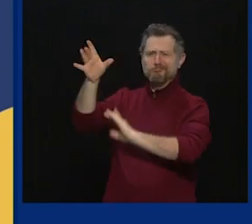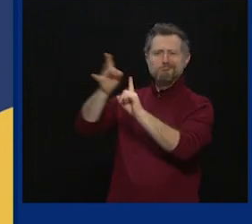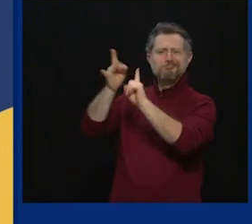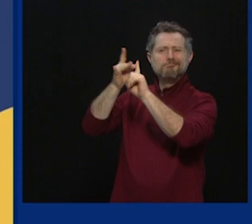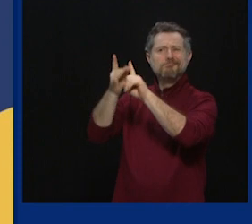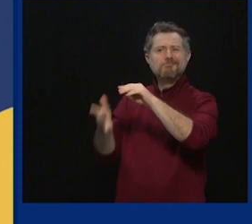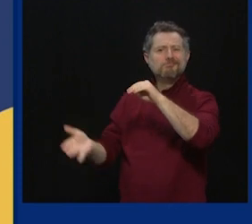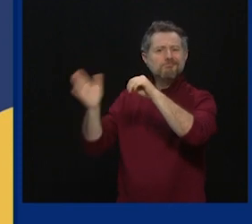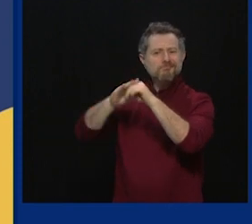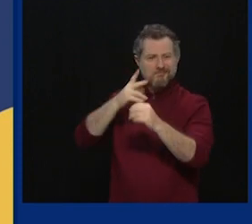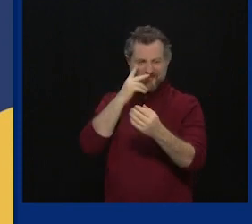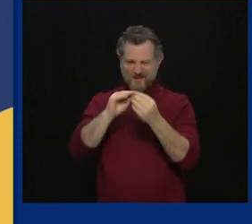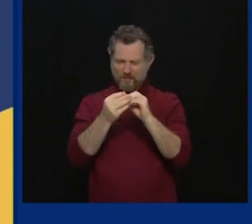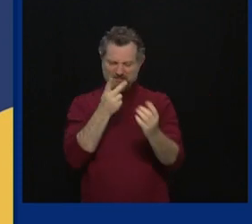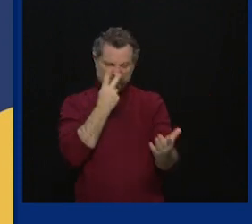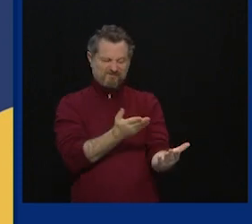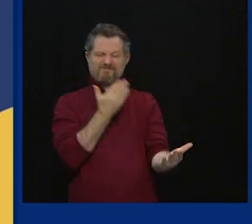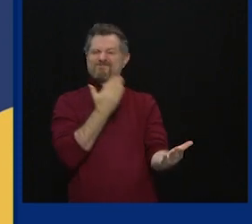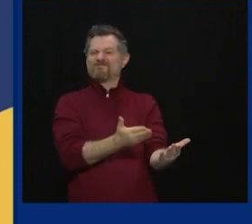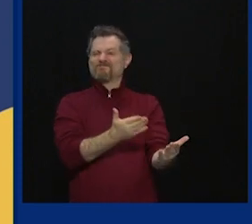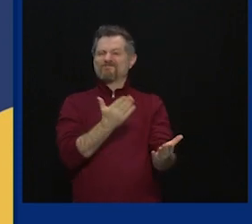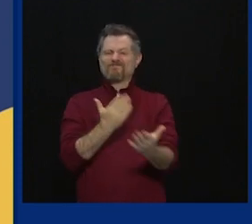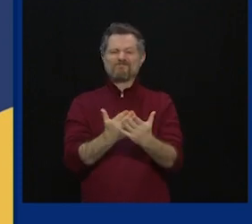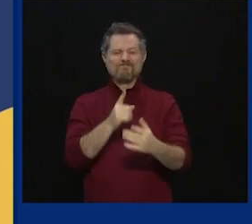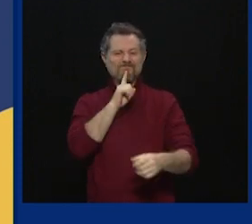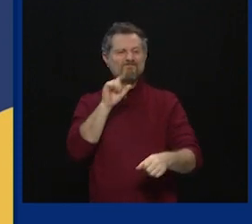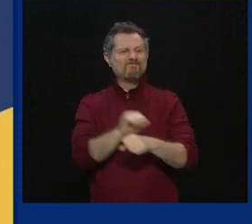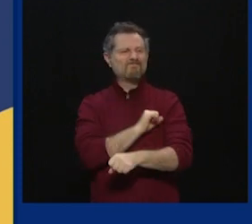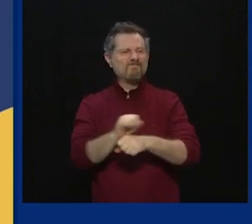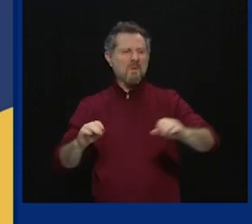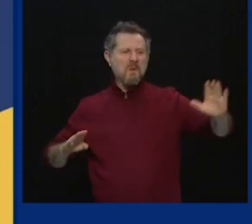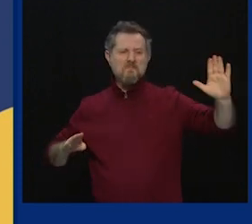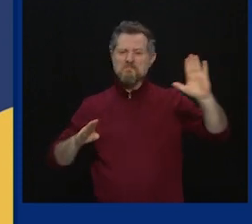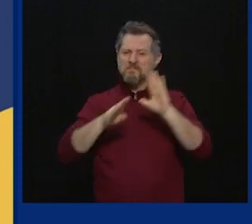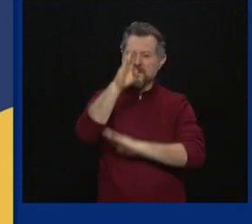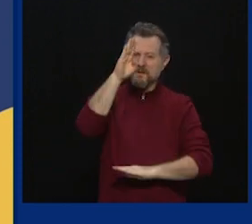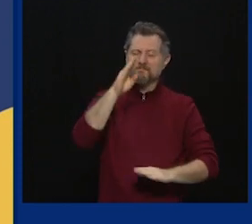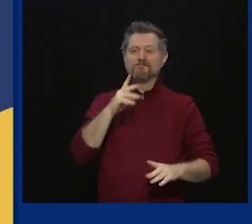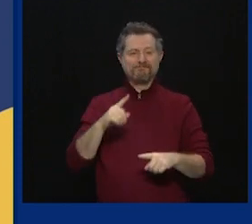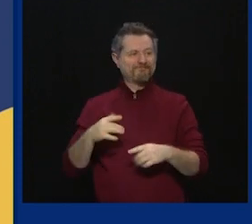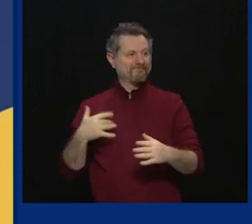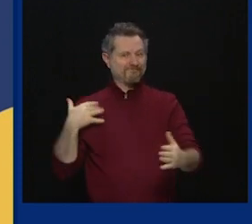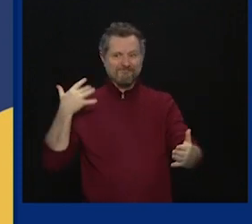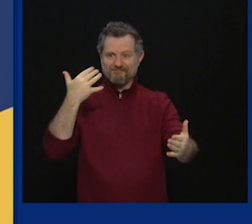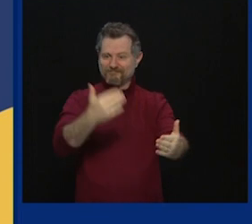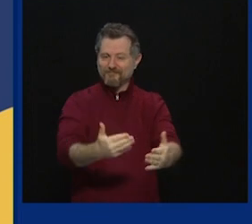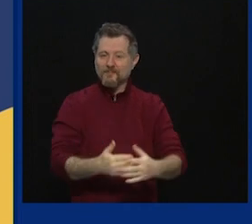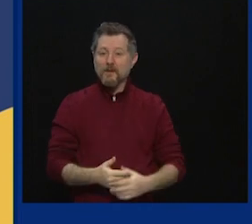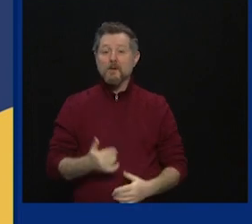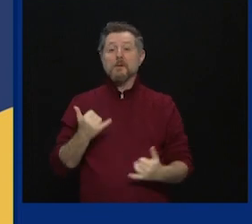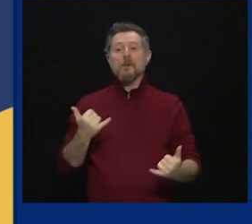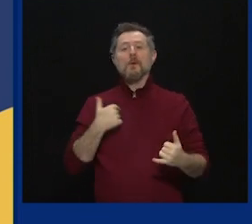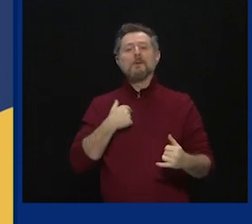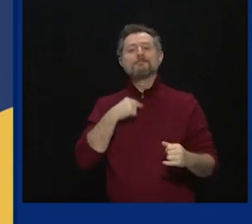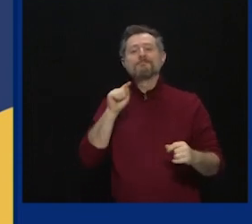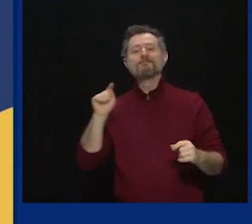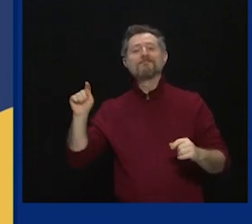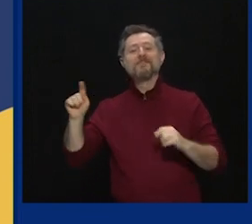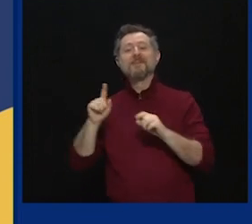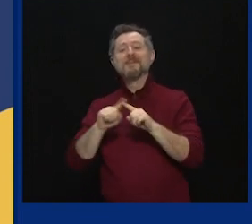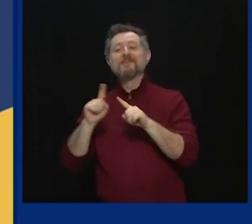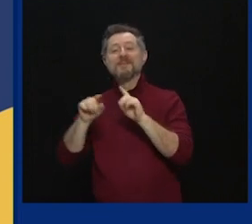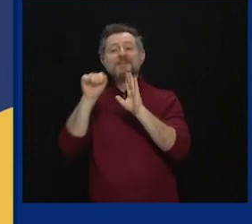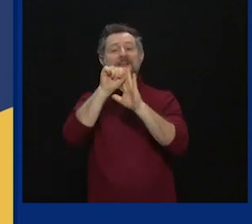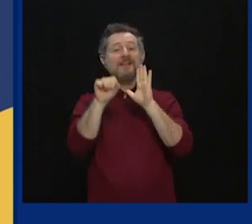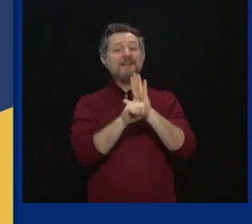are experiencing a surge. So we now have, this is something that other states have done, a number of states, I think 7 now have